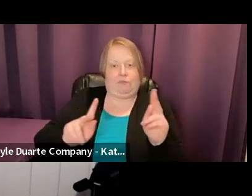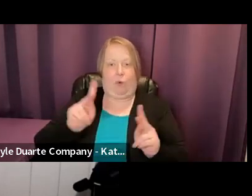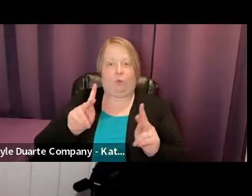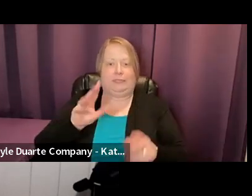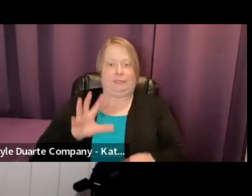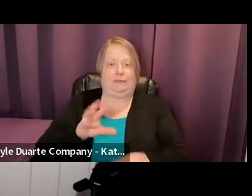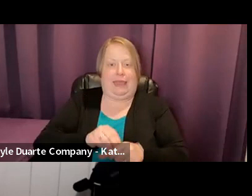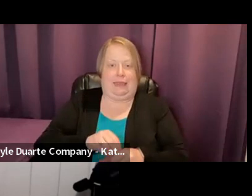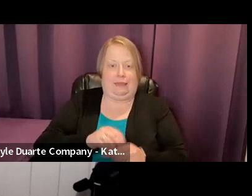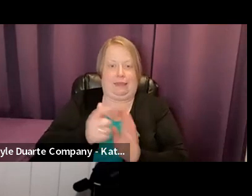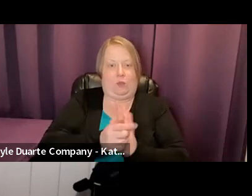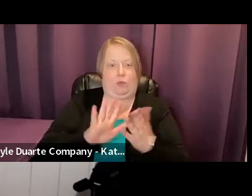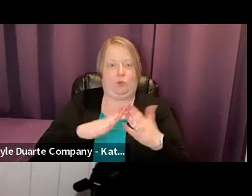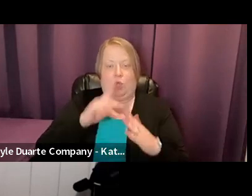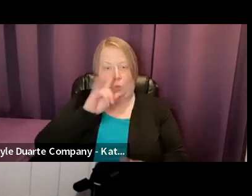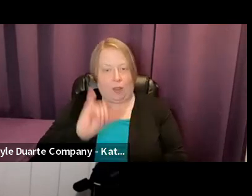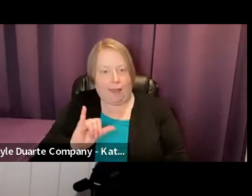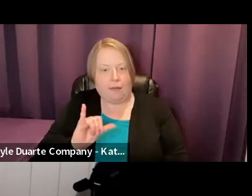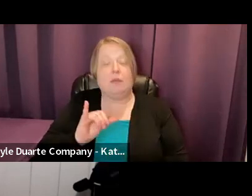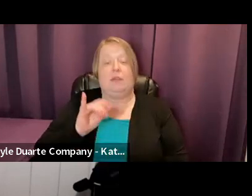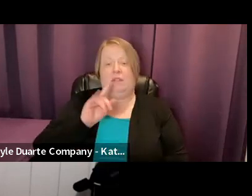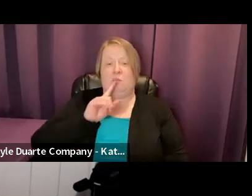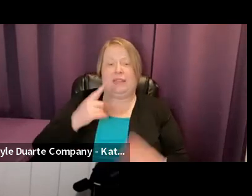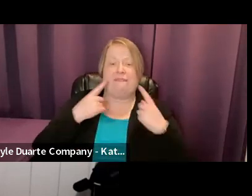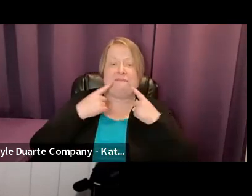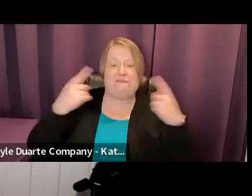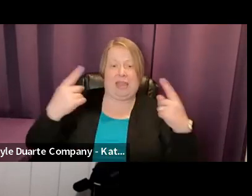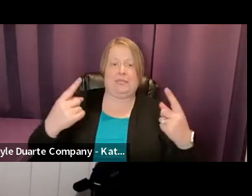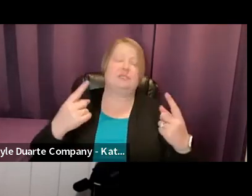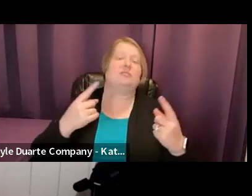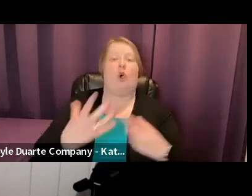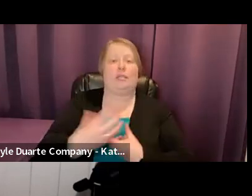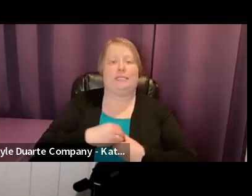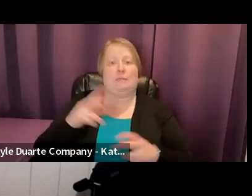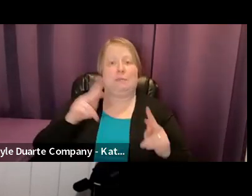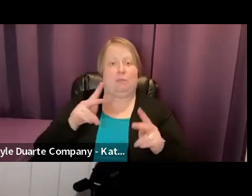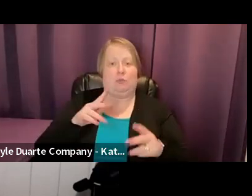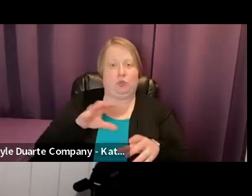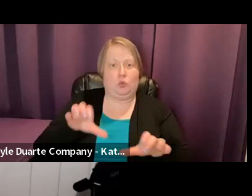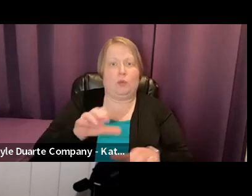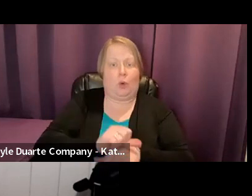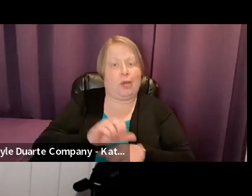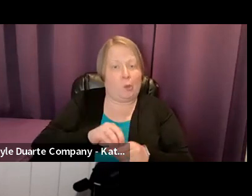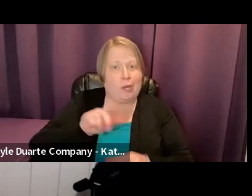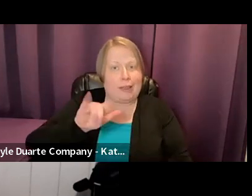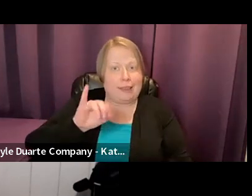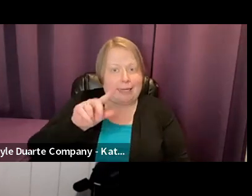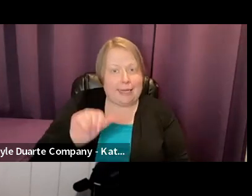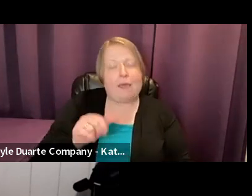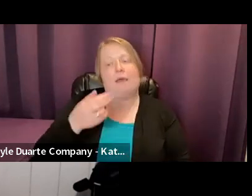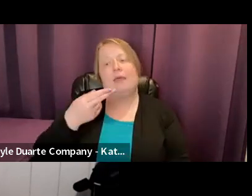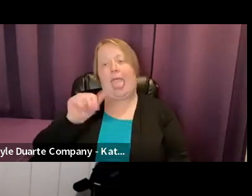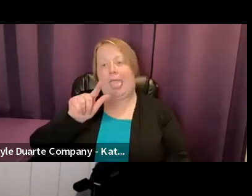famous autistic folks doing legal work, Lydia among them, people like Haley Moss, but showing